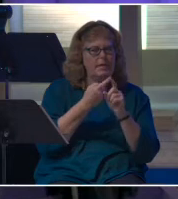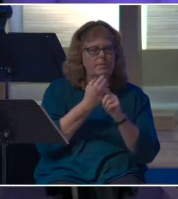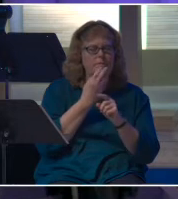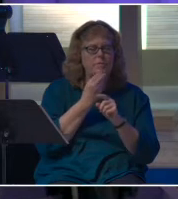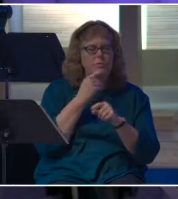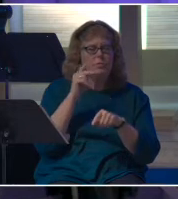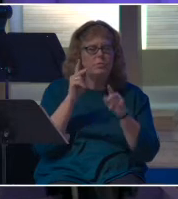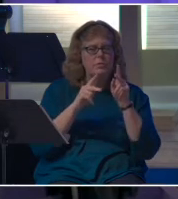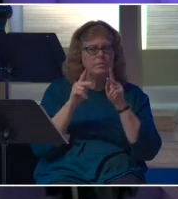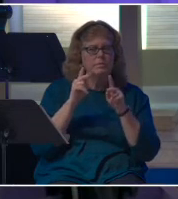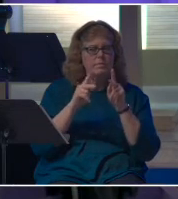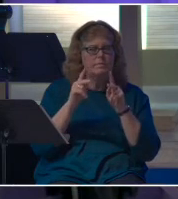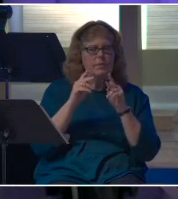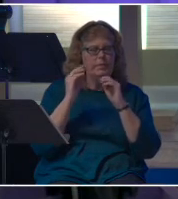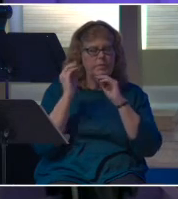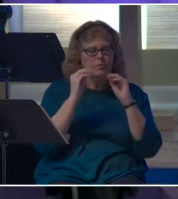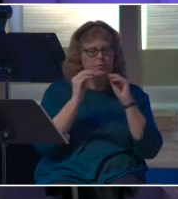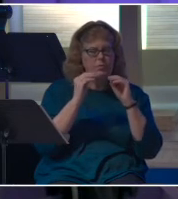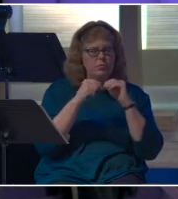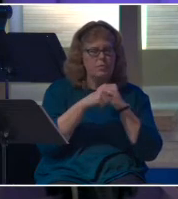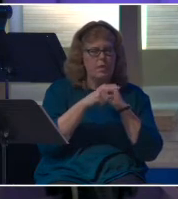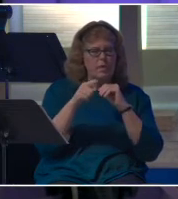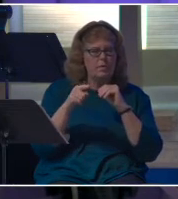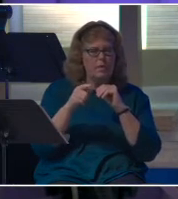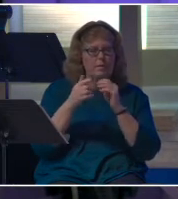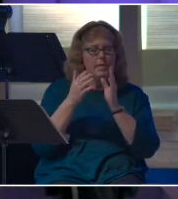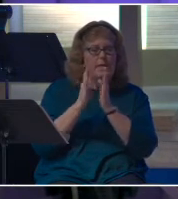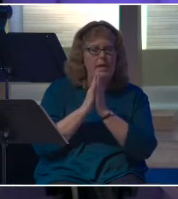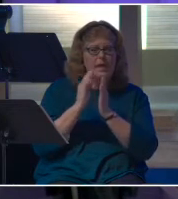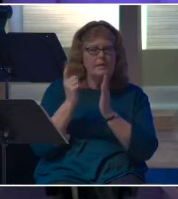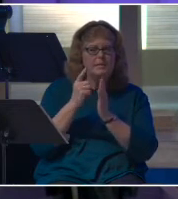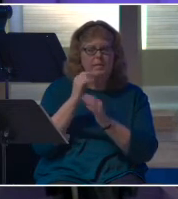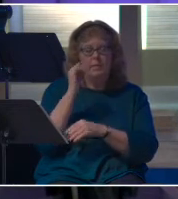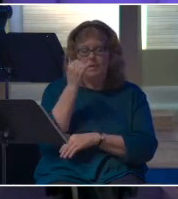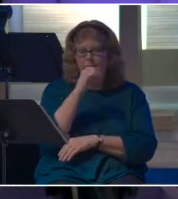to instruct them that they've requested something